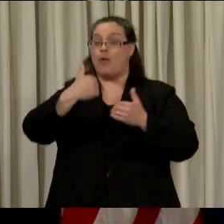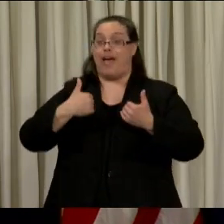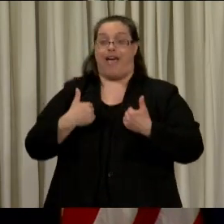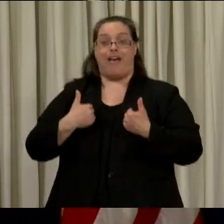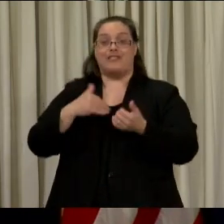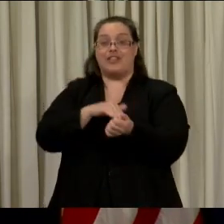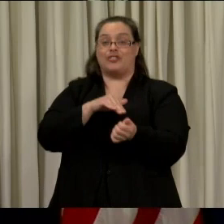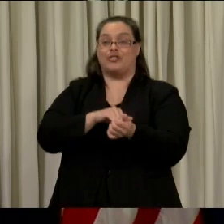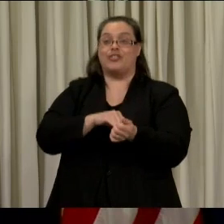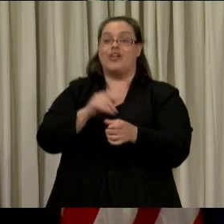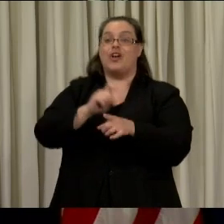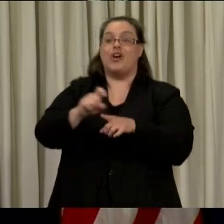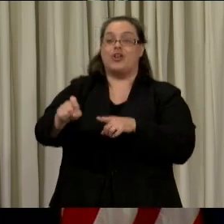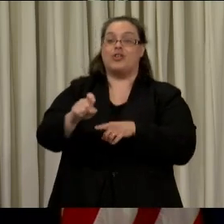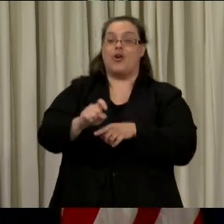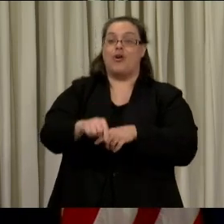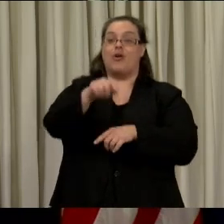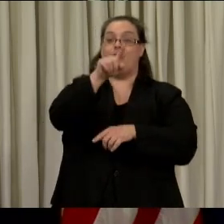1-866-408-1899